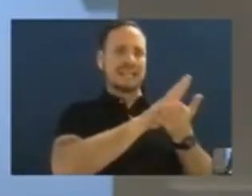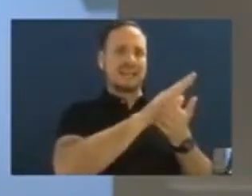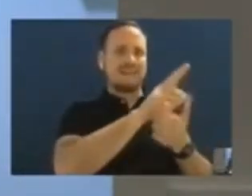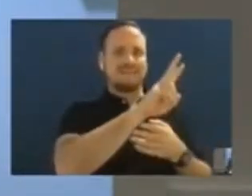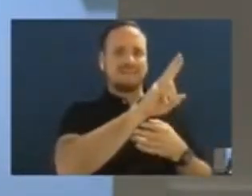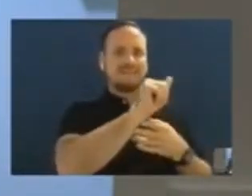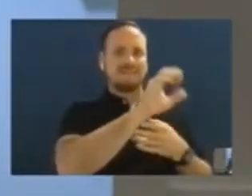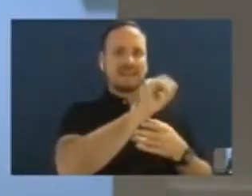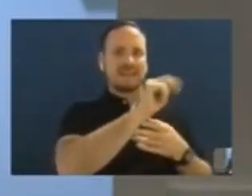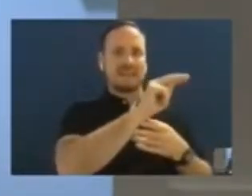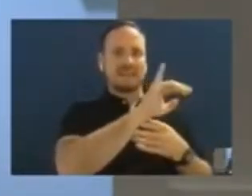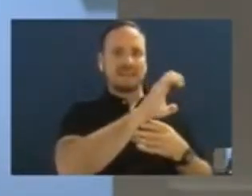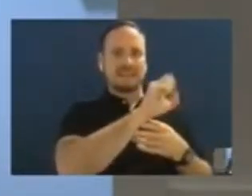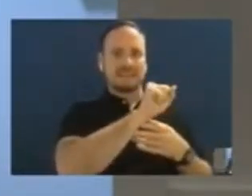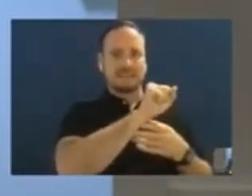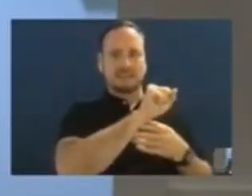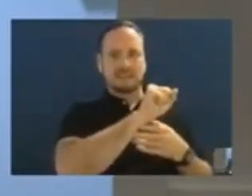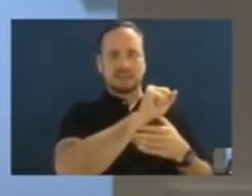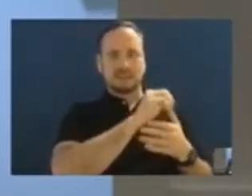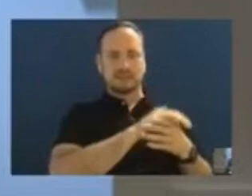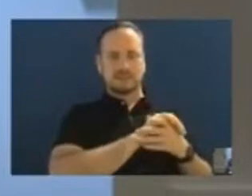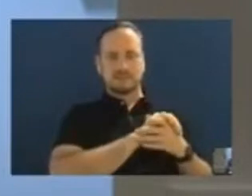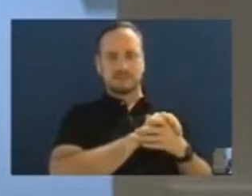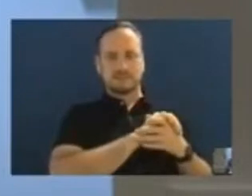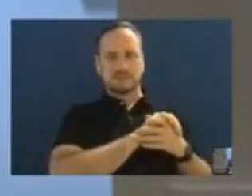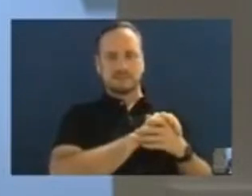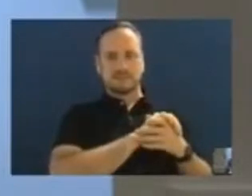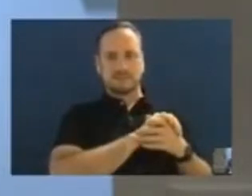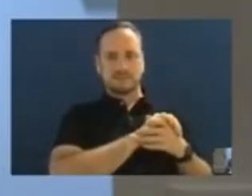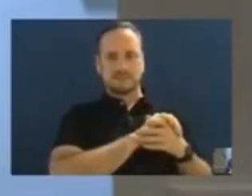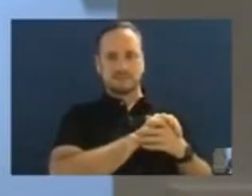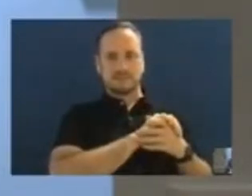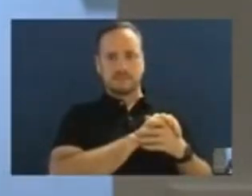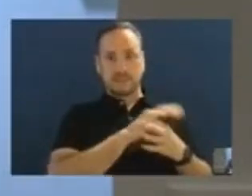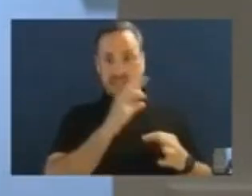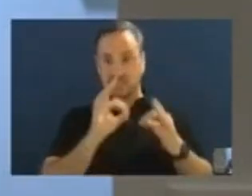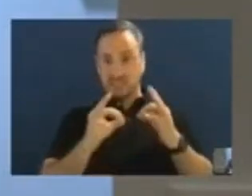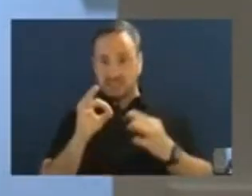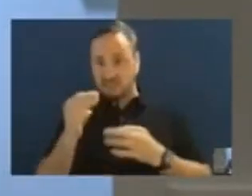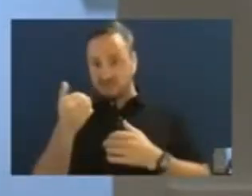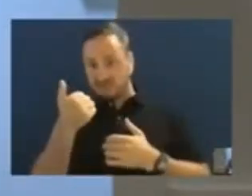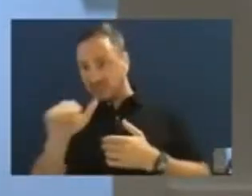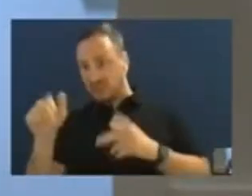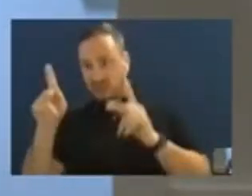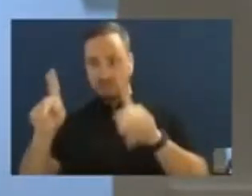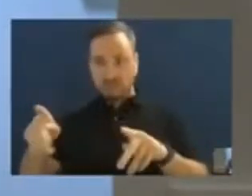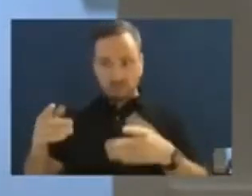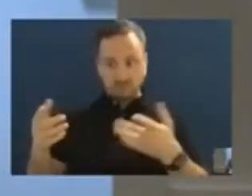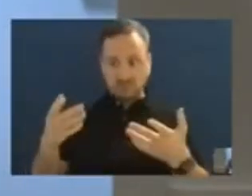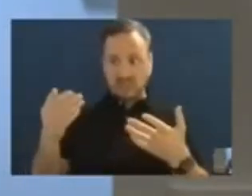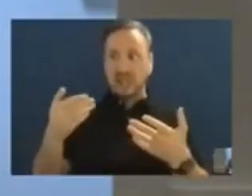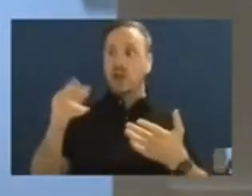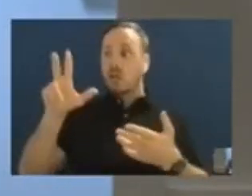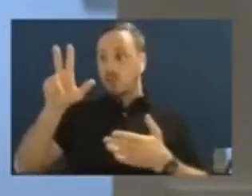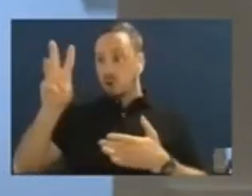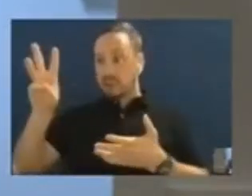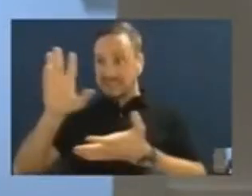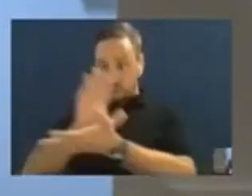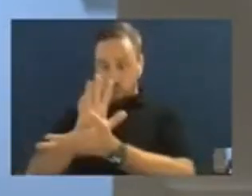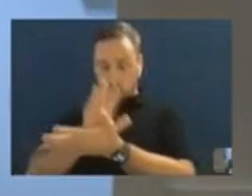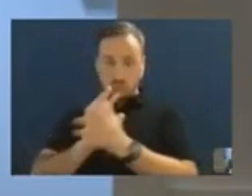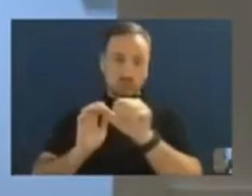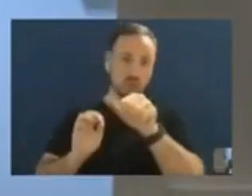Right, and if anybody's kind of got a question mark in their mind, to Superintendent Winston's point, there are 36 schools. The other 3 sites are